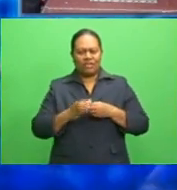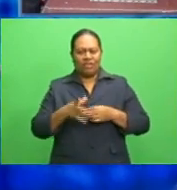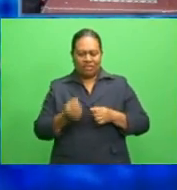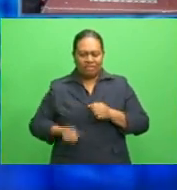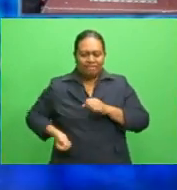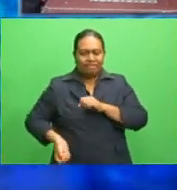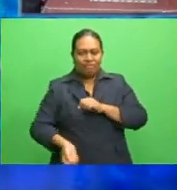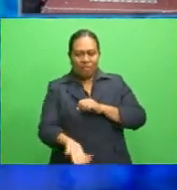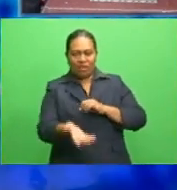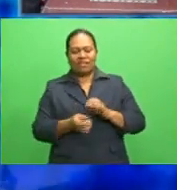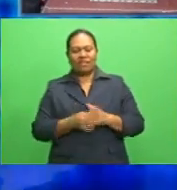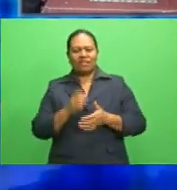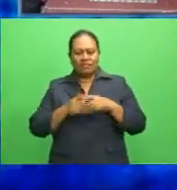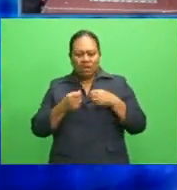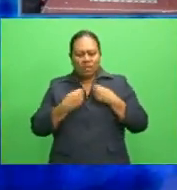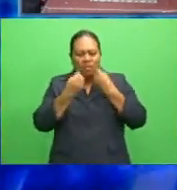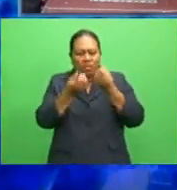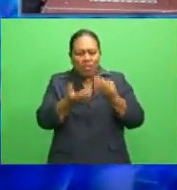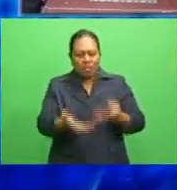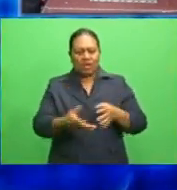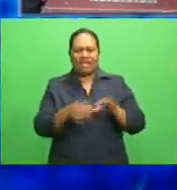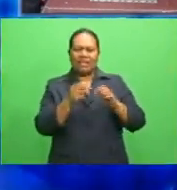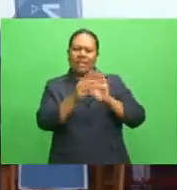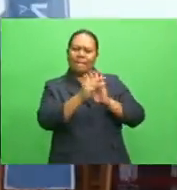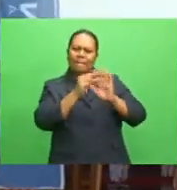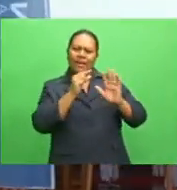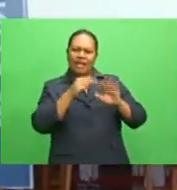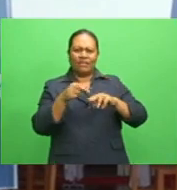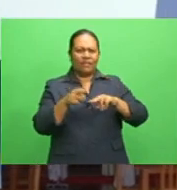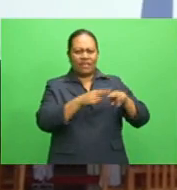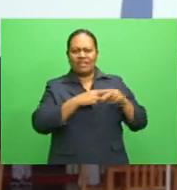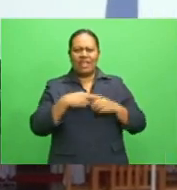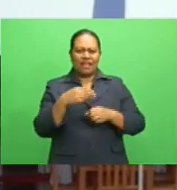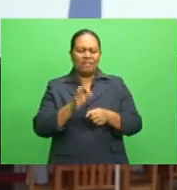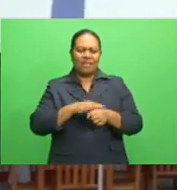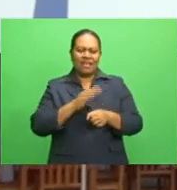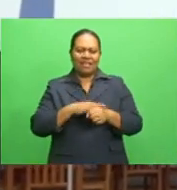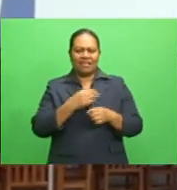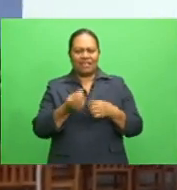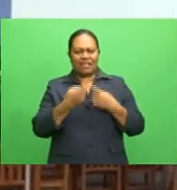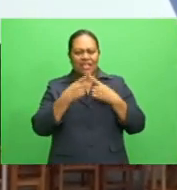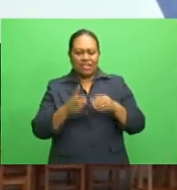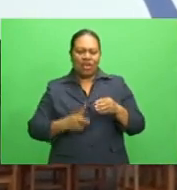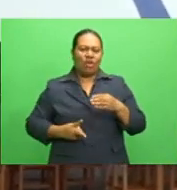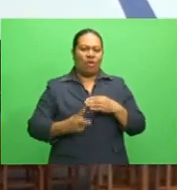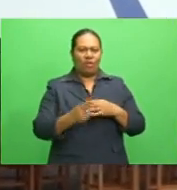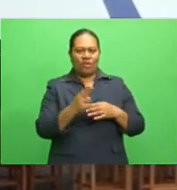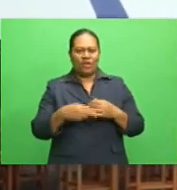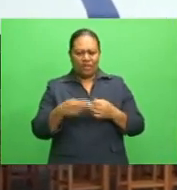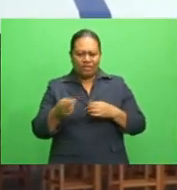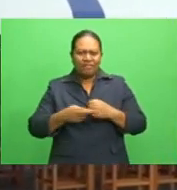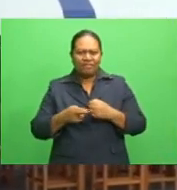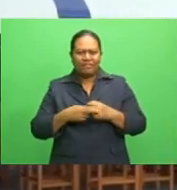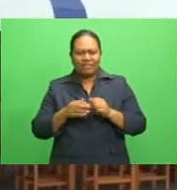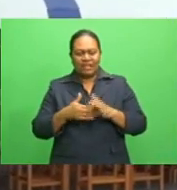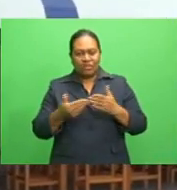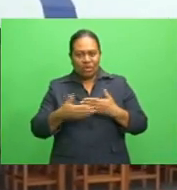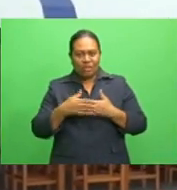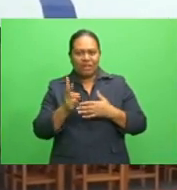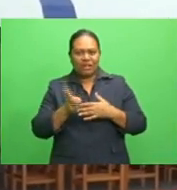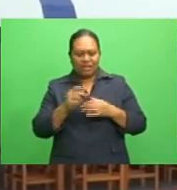Club for promoting the Fijian-made brand. Speaking at the opening of the refurbished clubhouse, the president highlighted that the